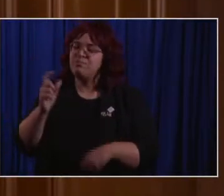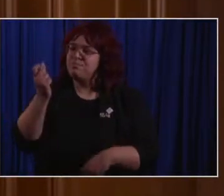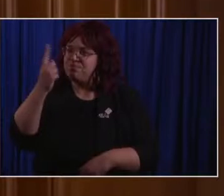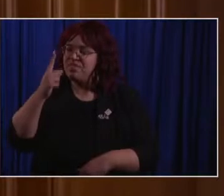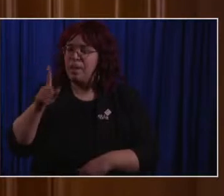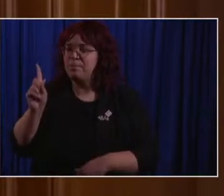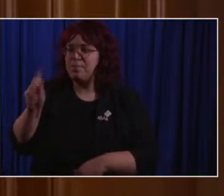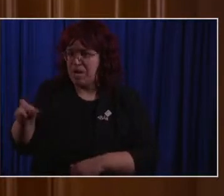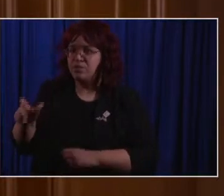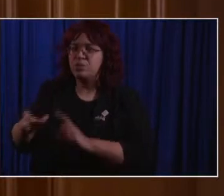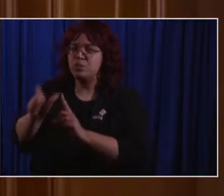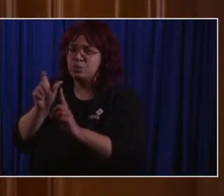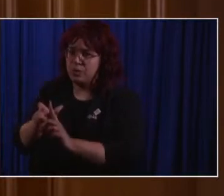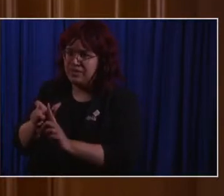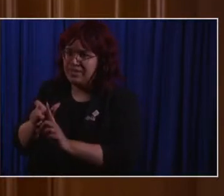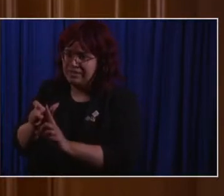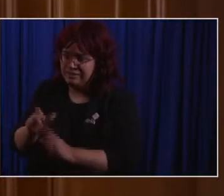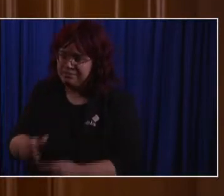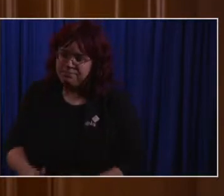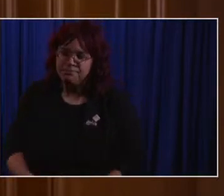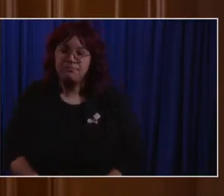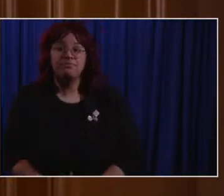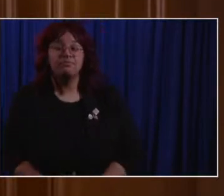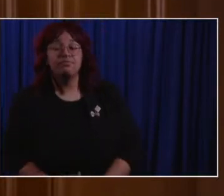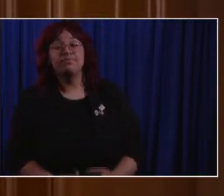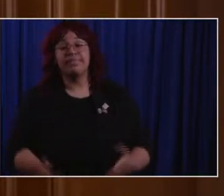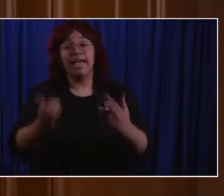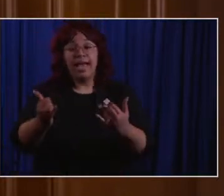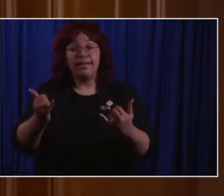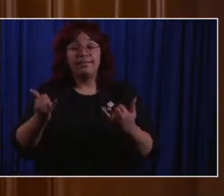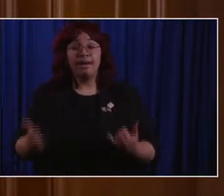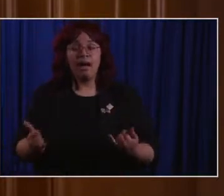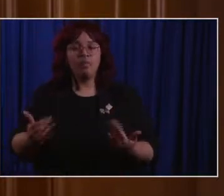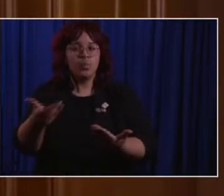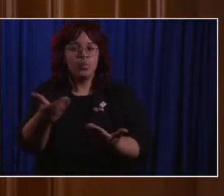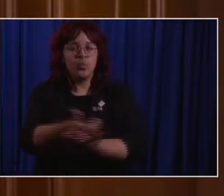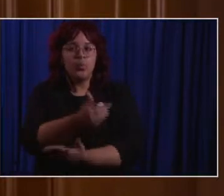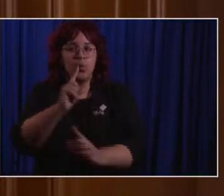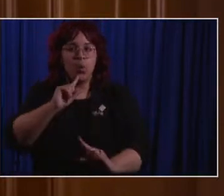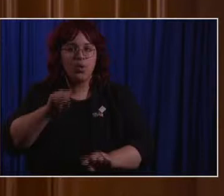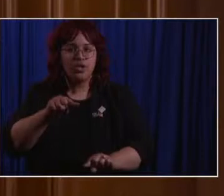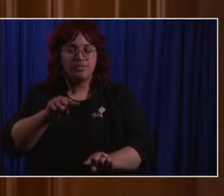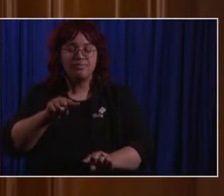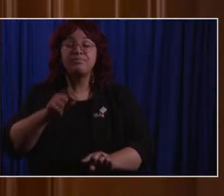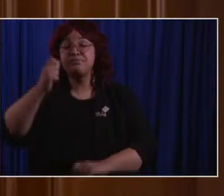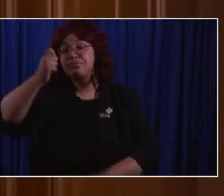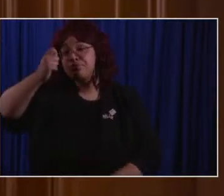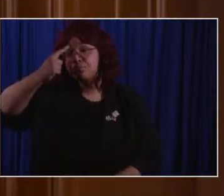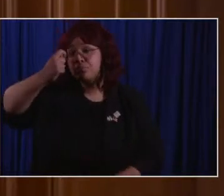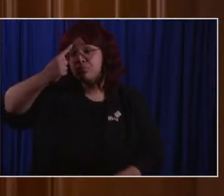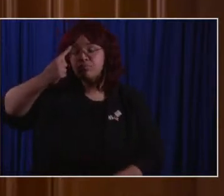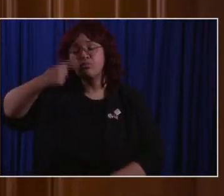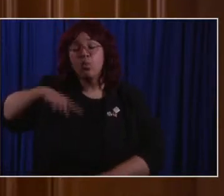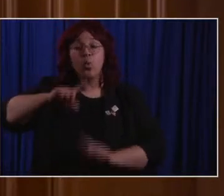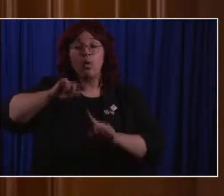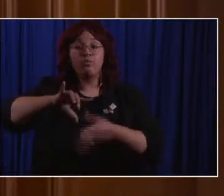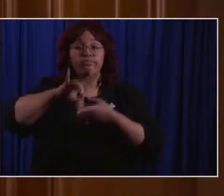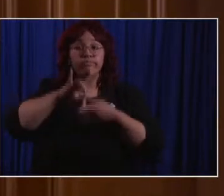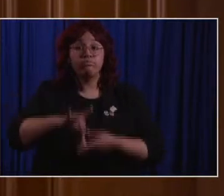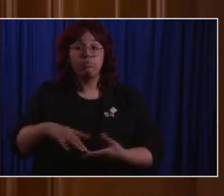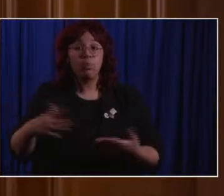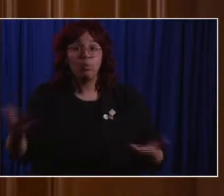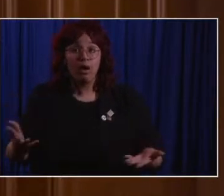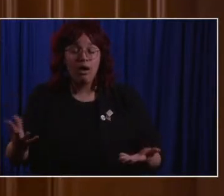for today. And this has to do with those who work in nursing homes and those who work in